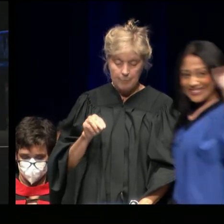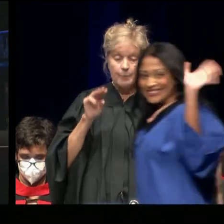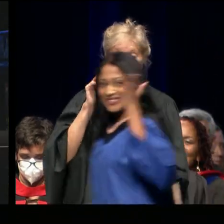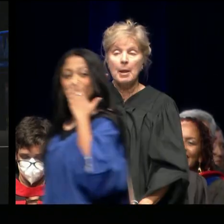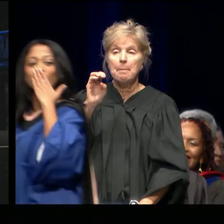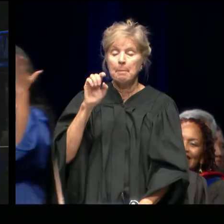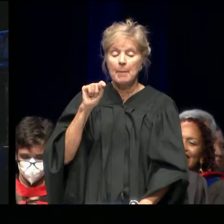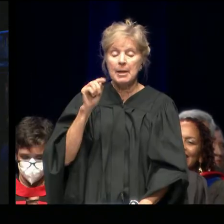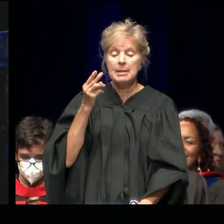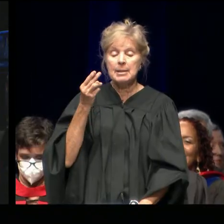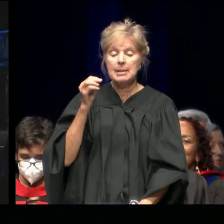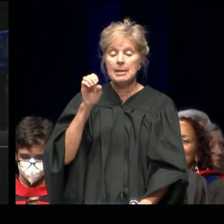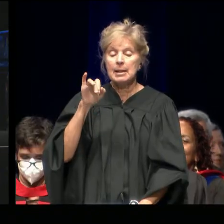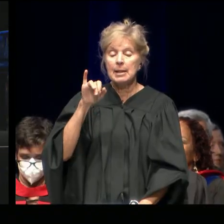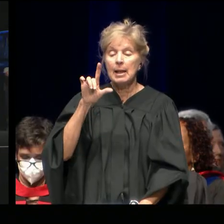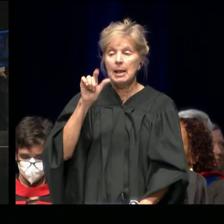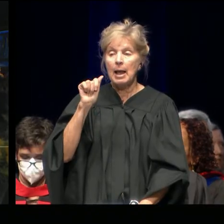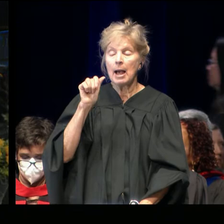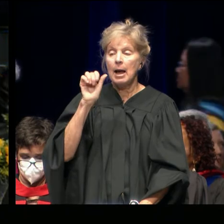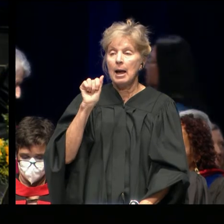Matila Ahmed.